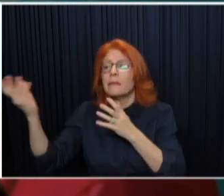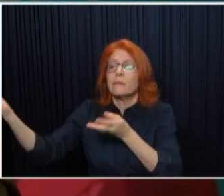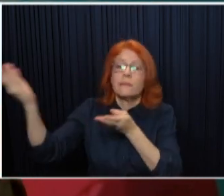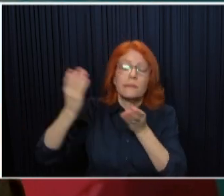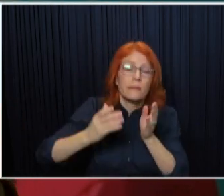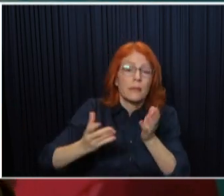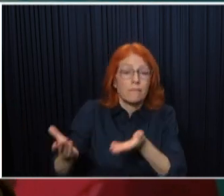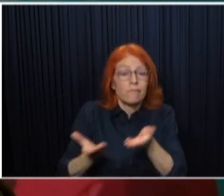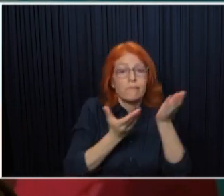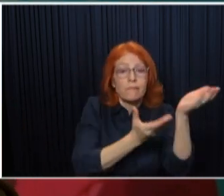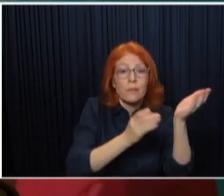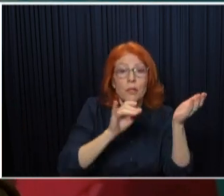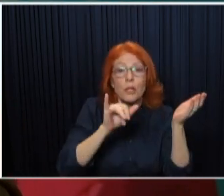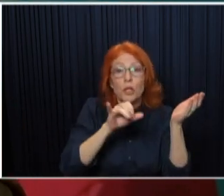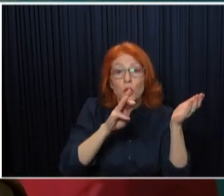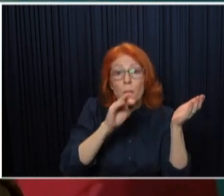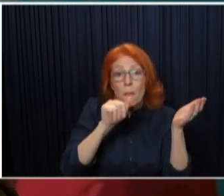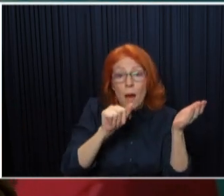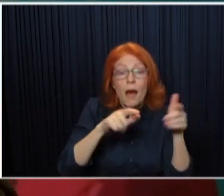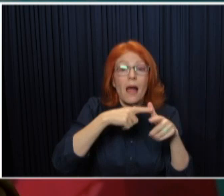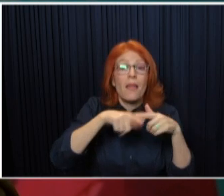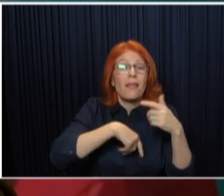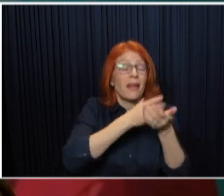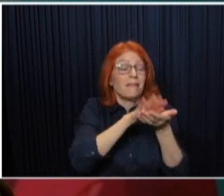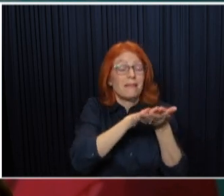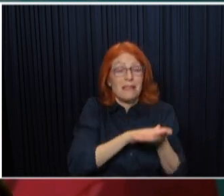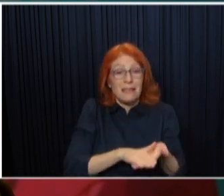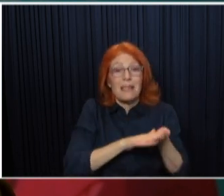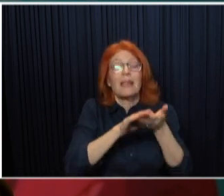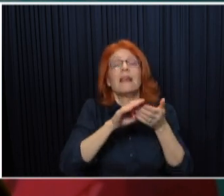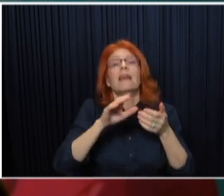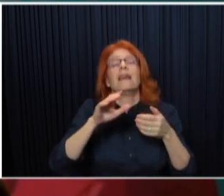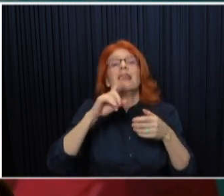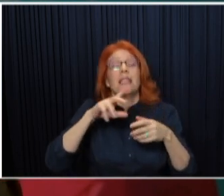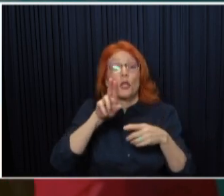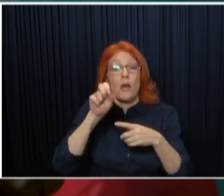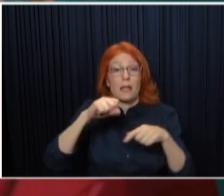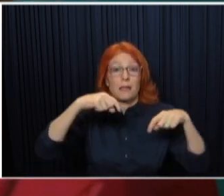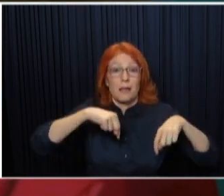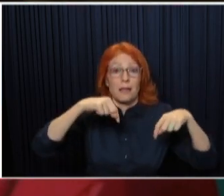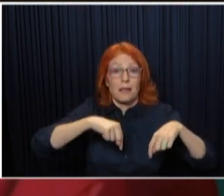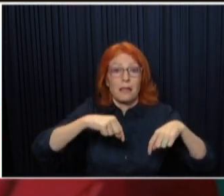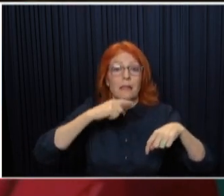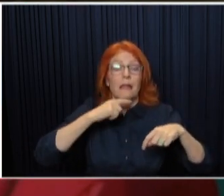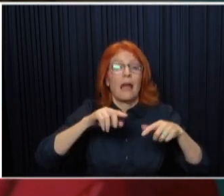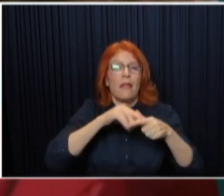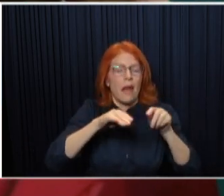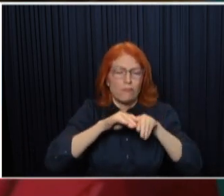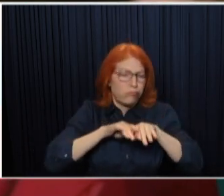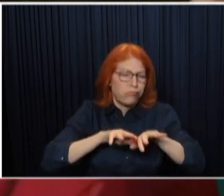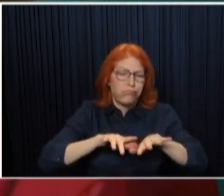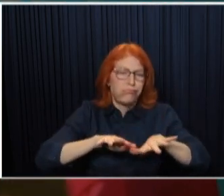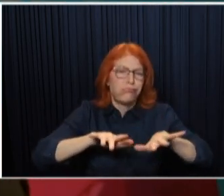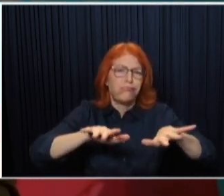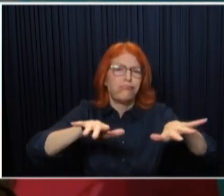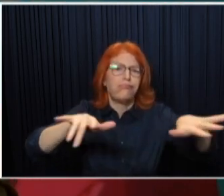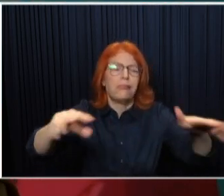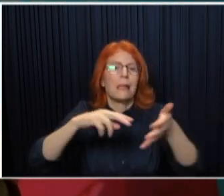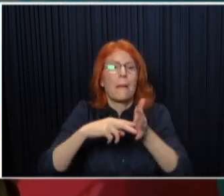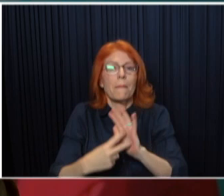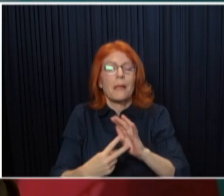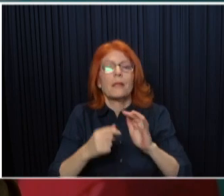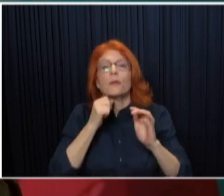Yuma, and then desalinate in the United States and coat the ground so that it does